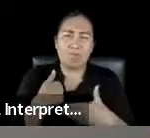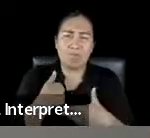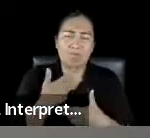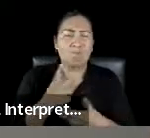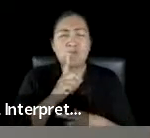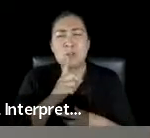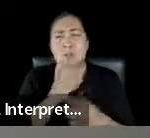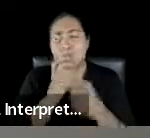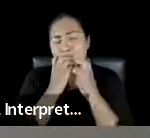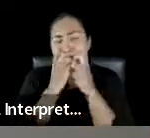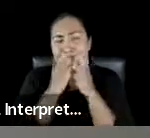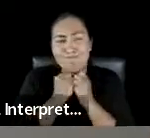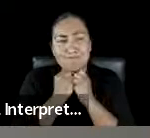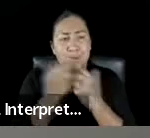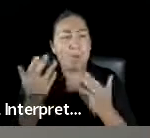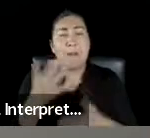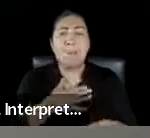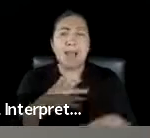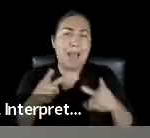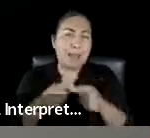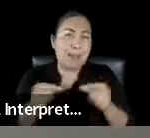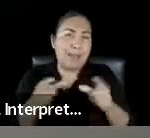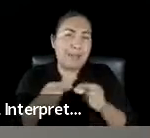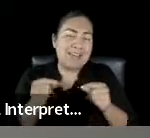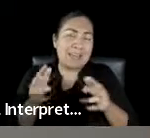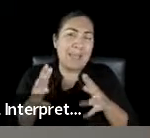is my Japanese American heritage.